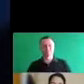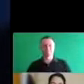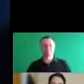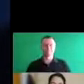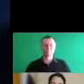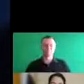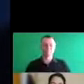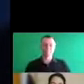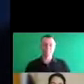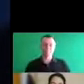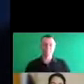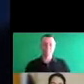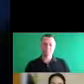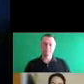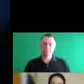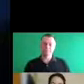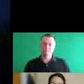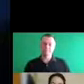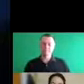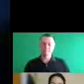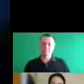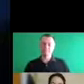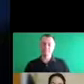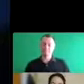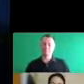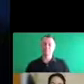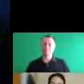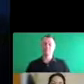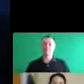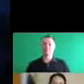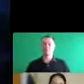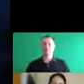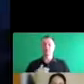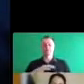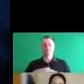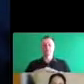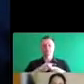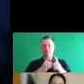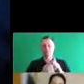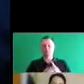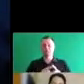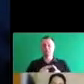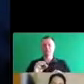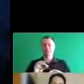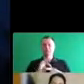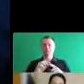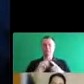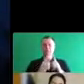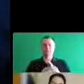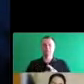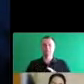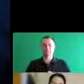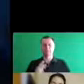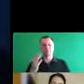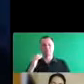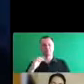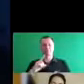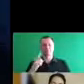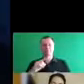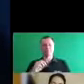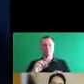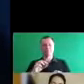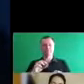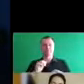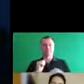essentially, you know, I've changed, there's a shift in colors, you know. I've darkened it. You